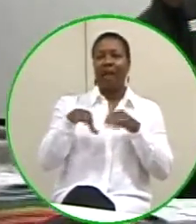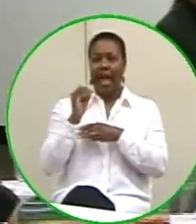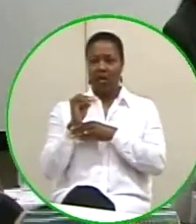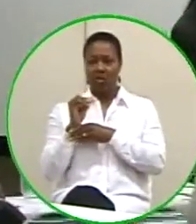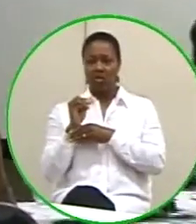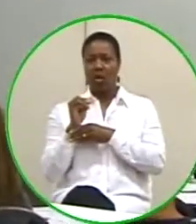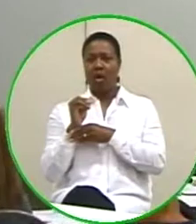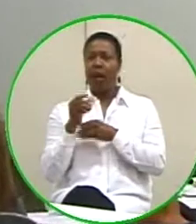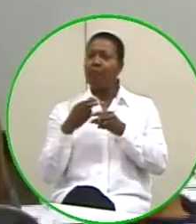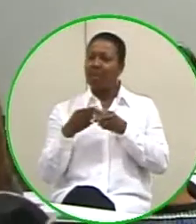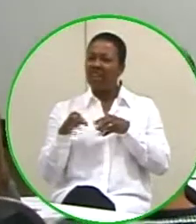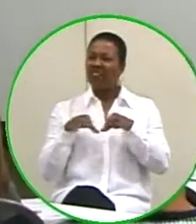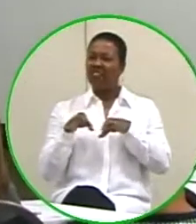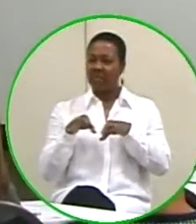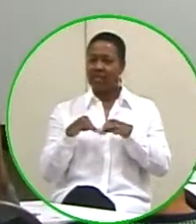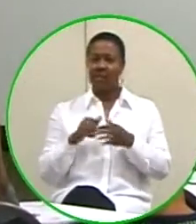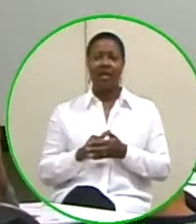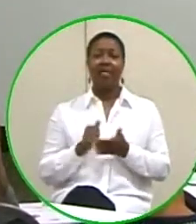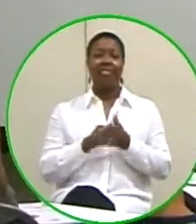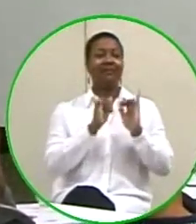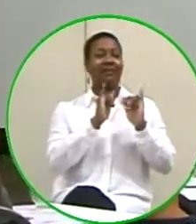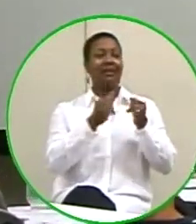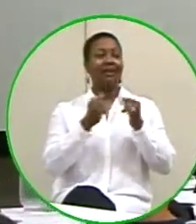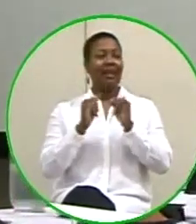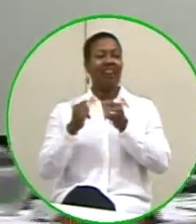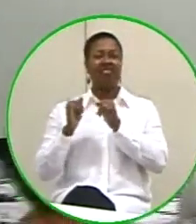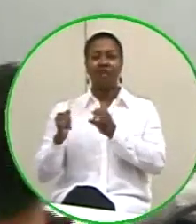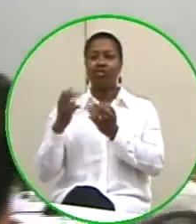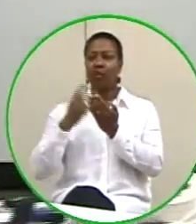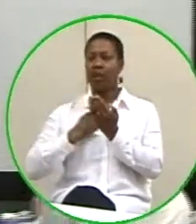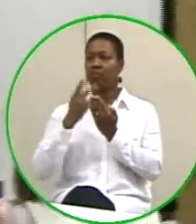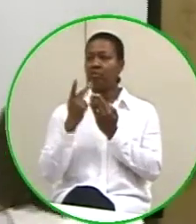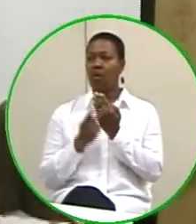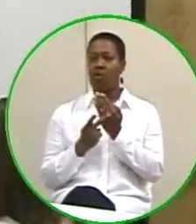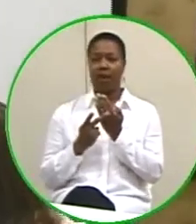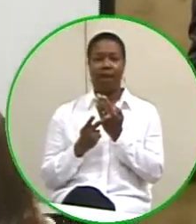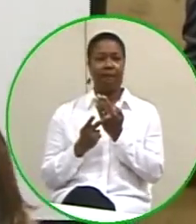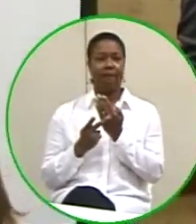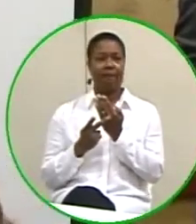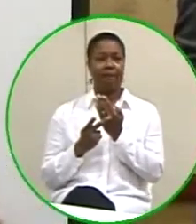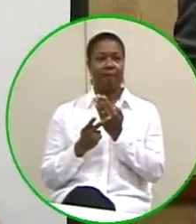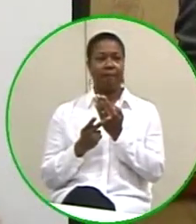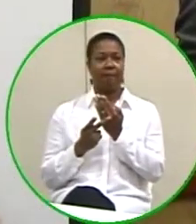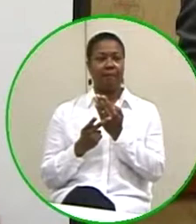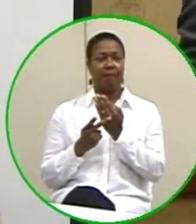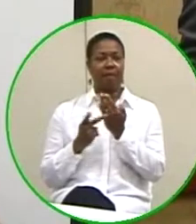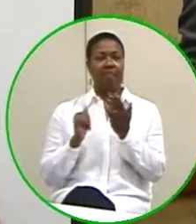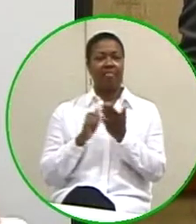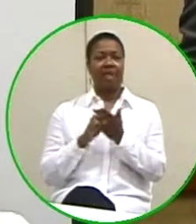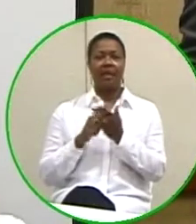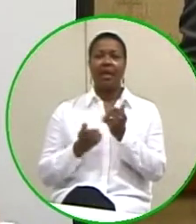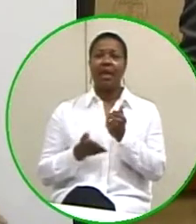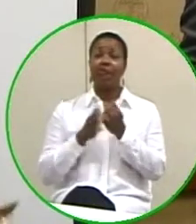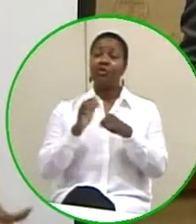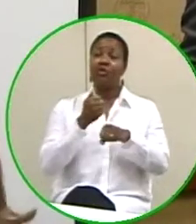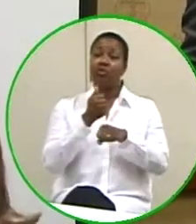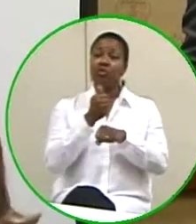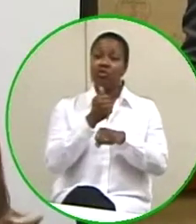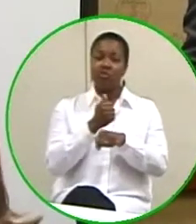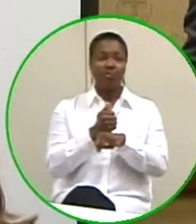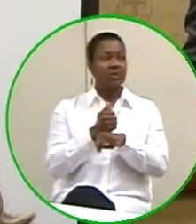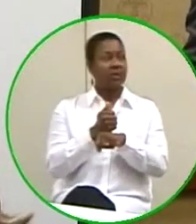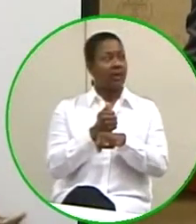Check-in, check-out is an individualized program that's done to support the things that are in place